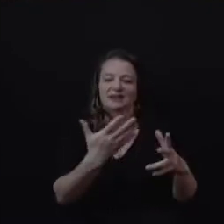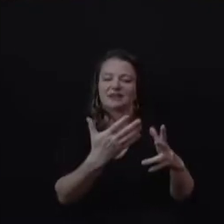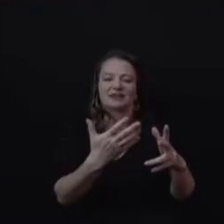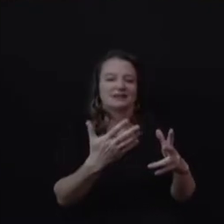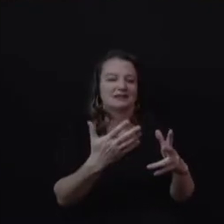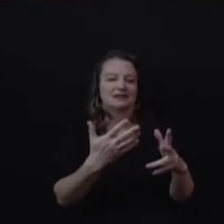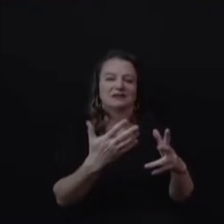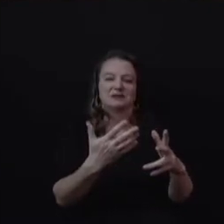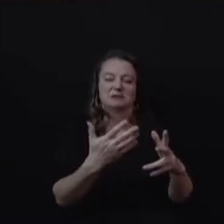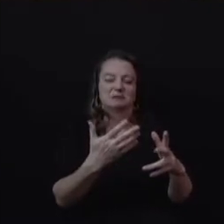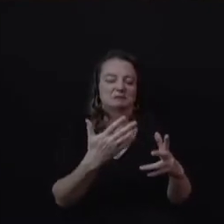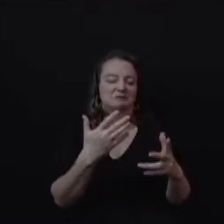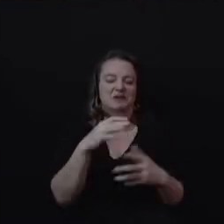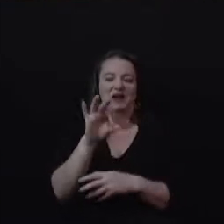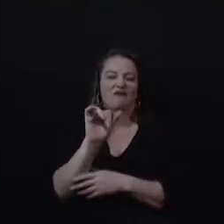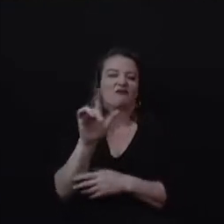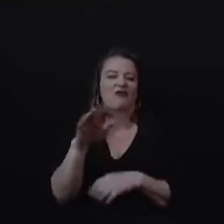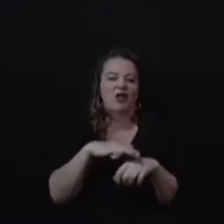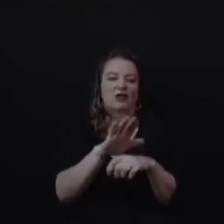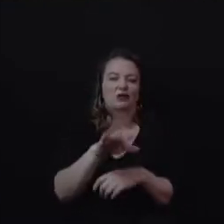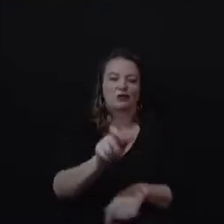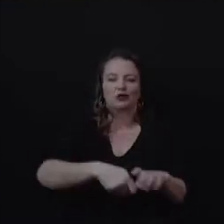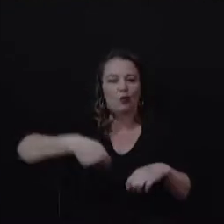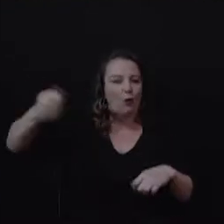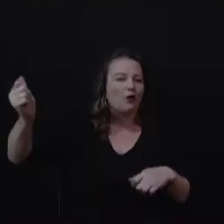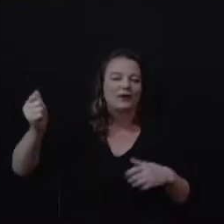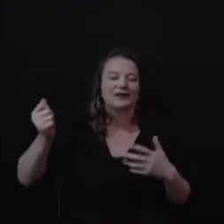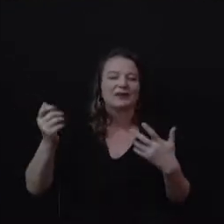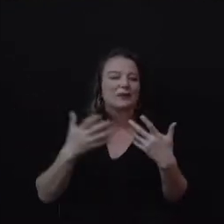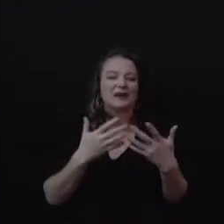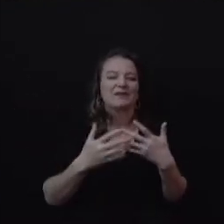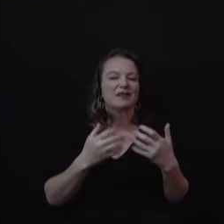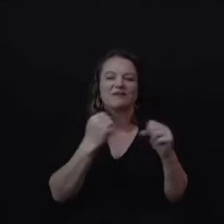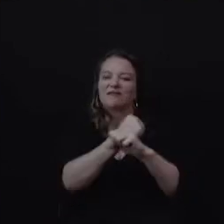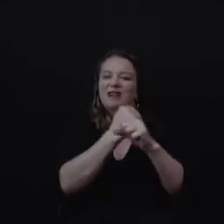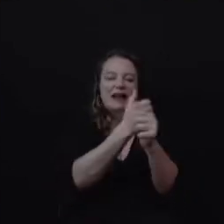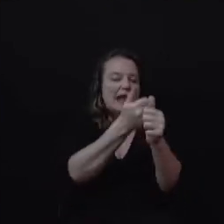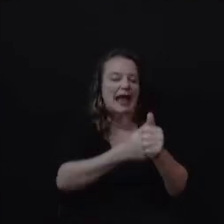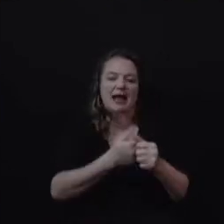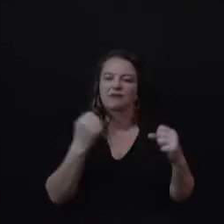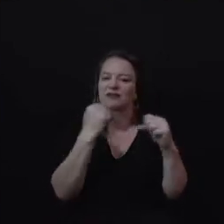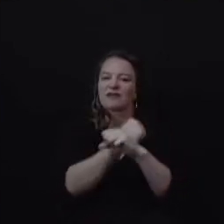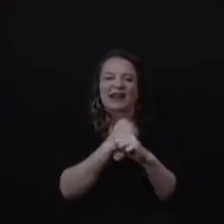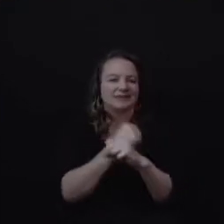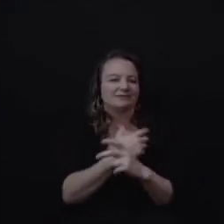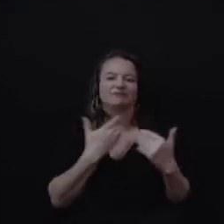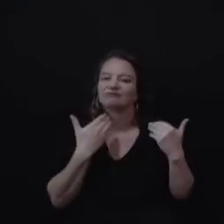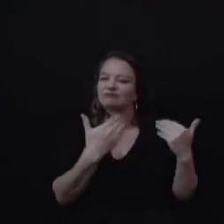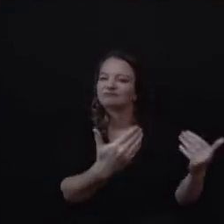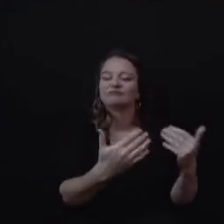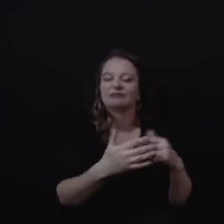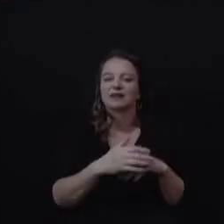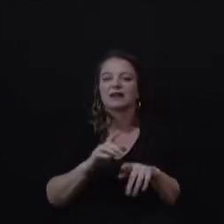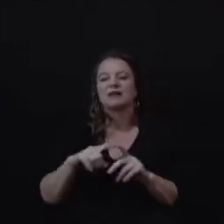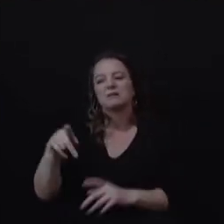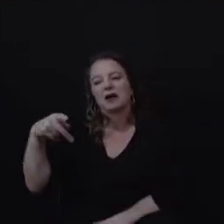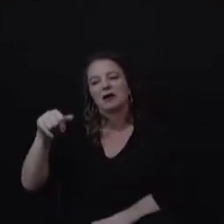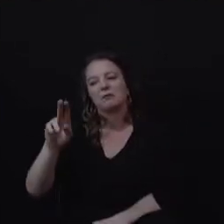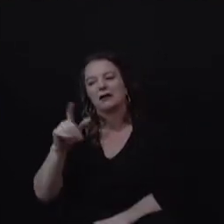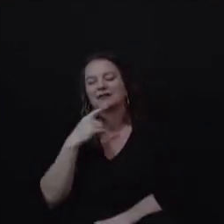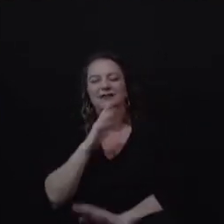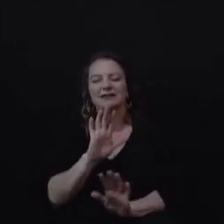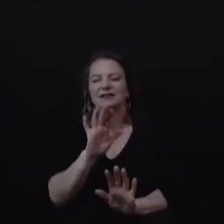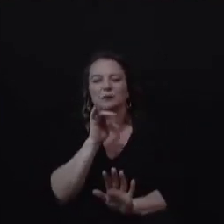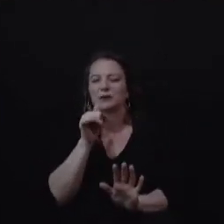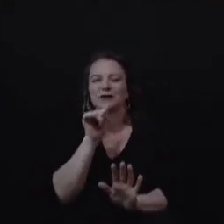fight every fight that you think you're big enough to fight, if you want to do that. But Paul says we don't wrestle against flesh and